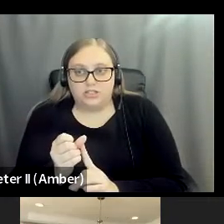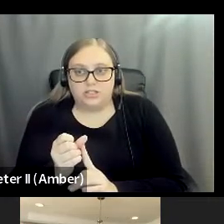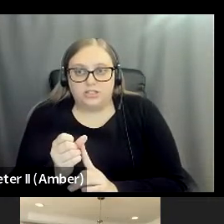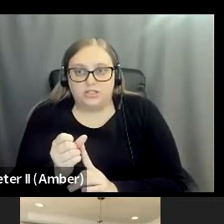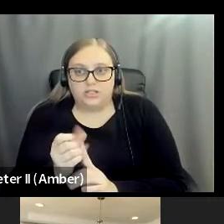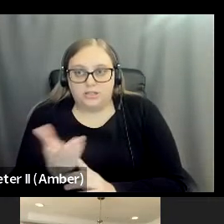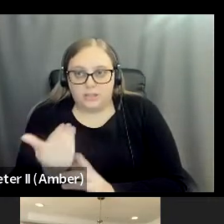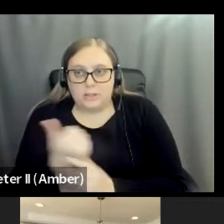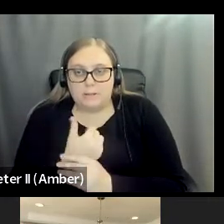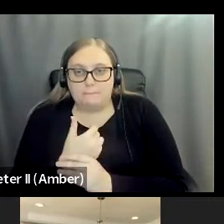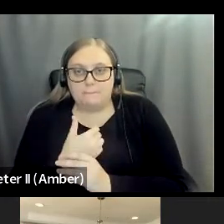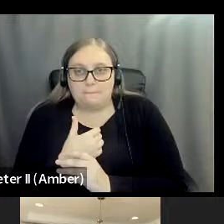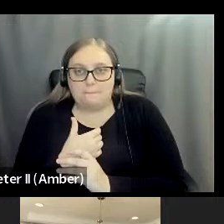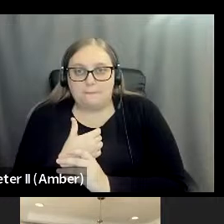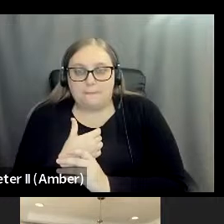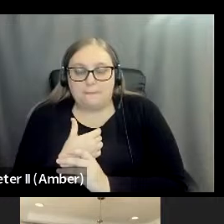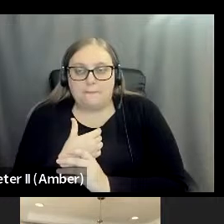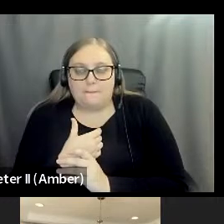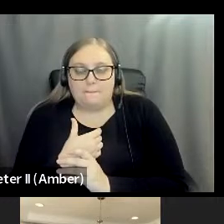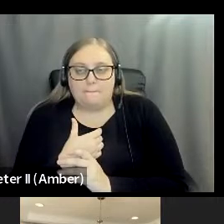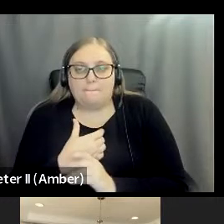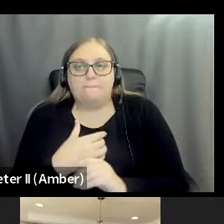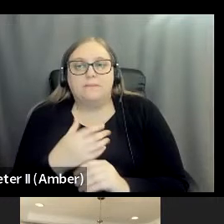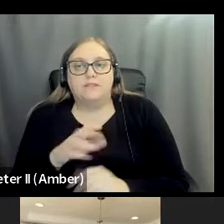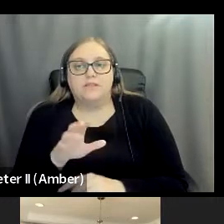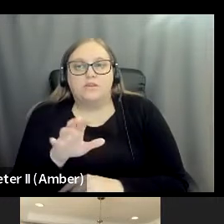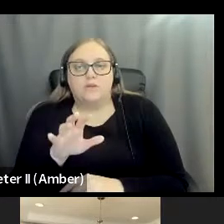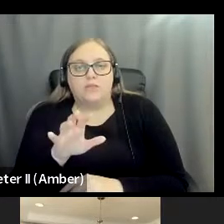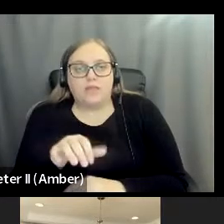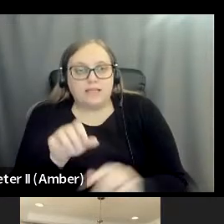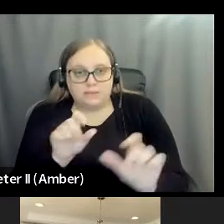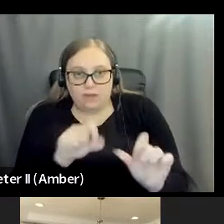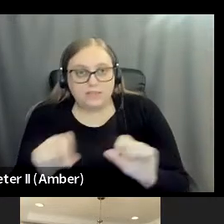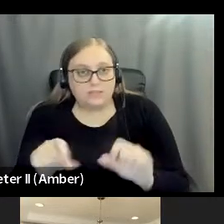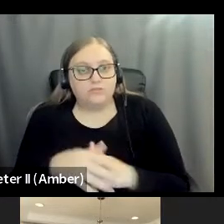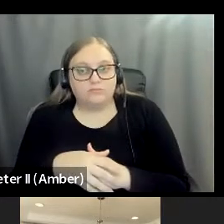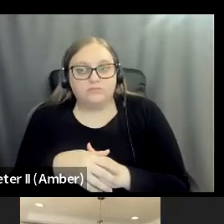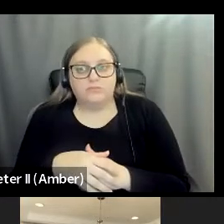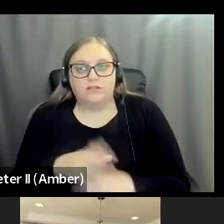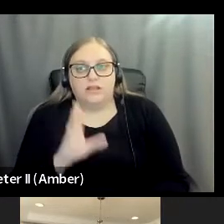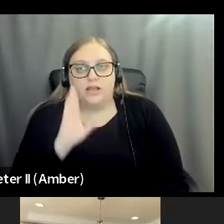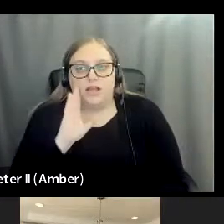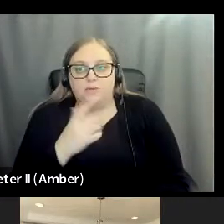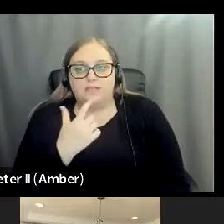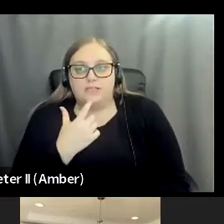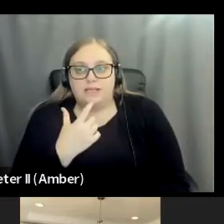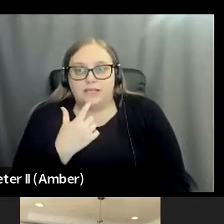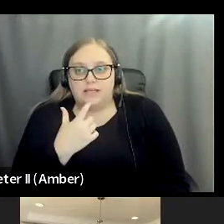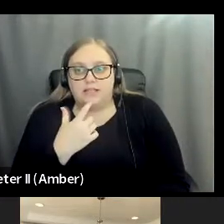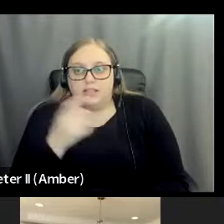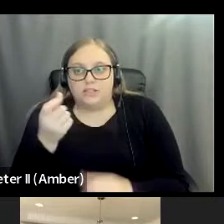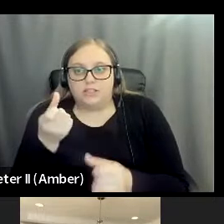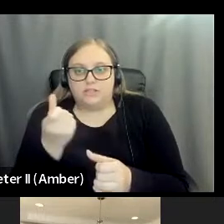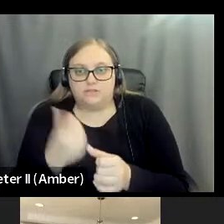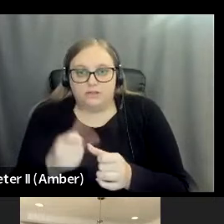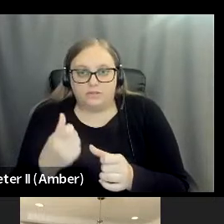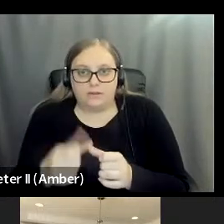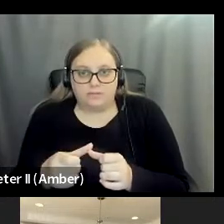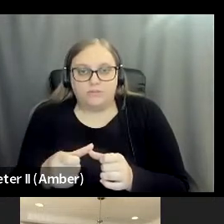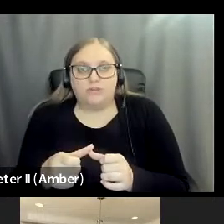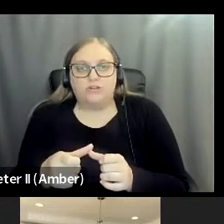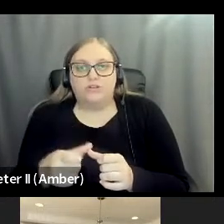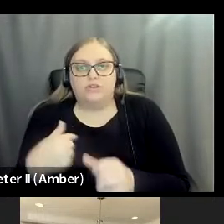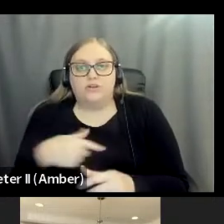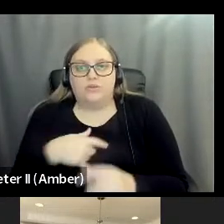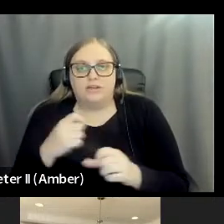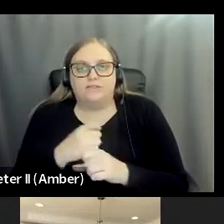sorry, go ahead. yeah, you go ahead. That is certainly possible. I would just say, let's remember what we are